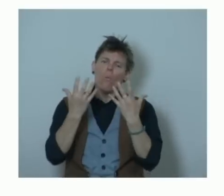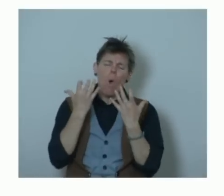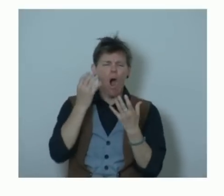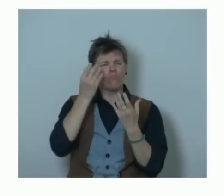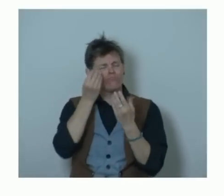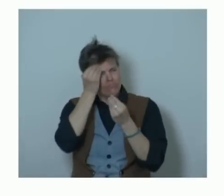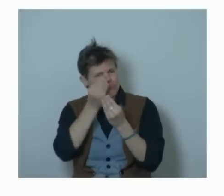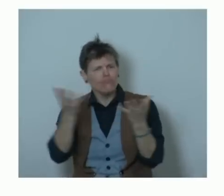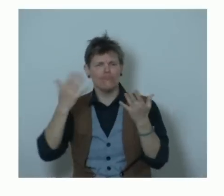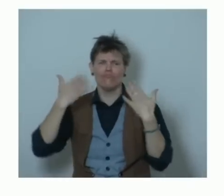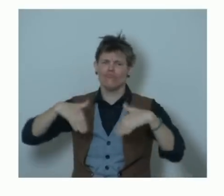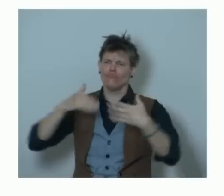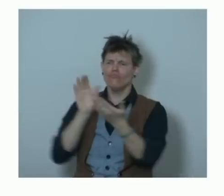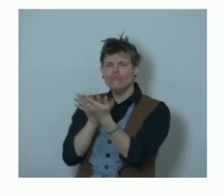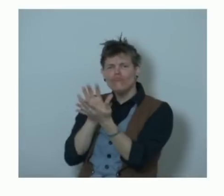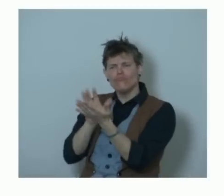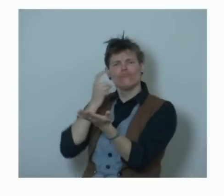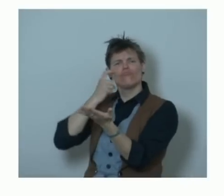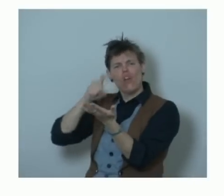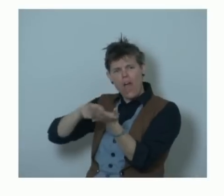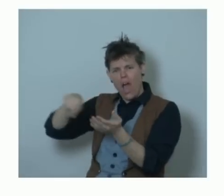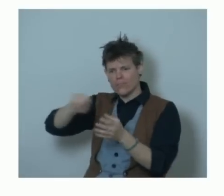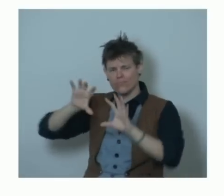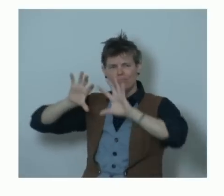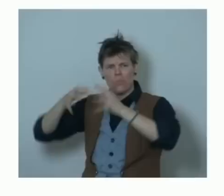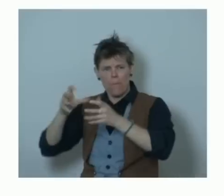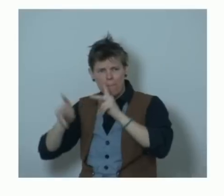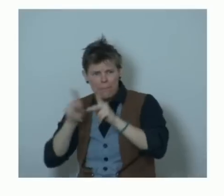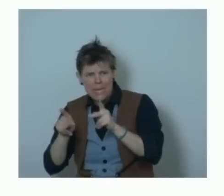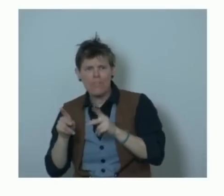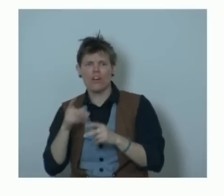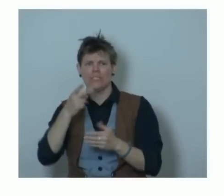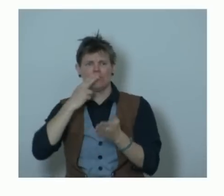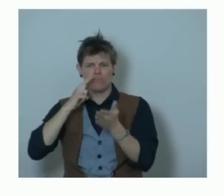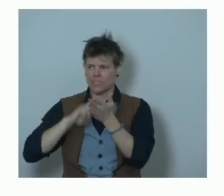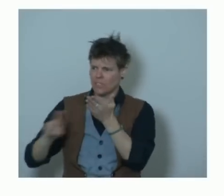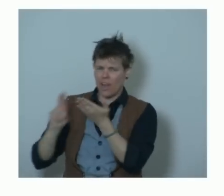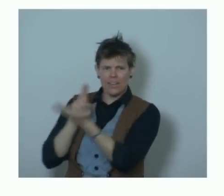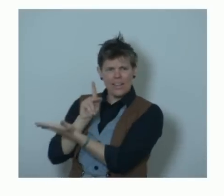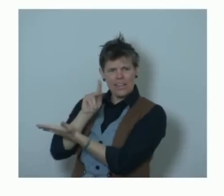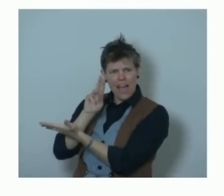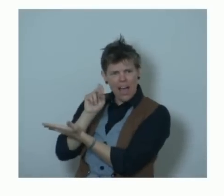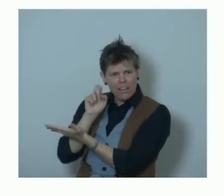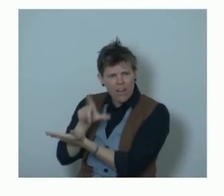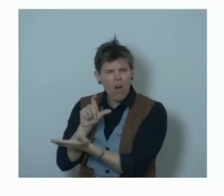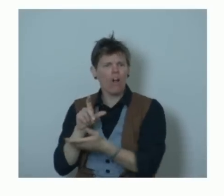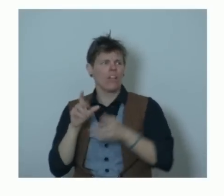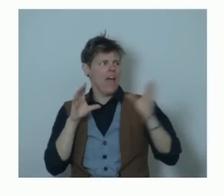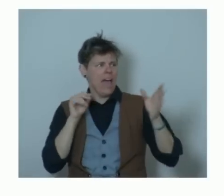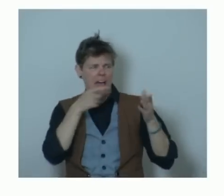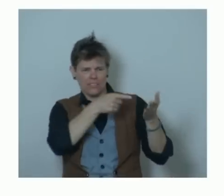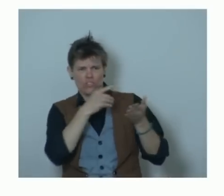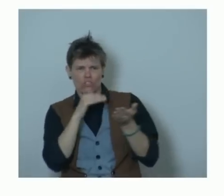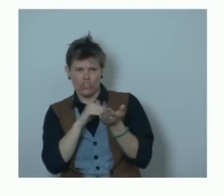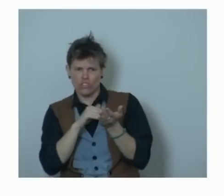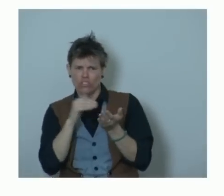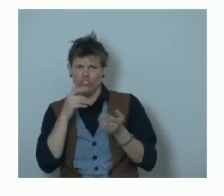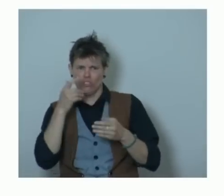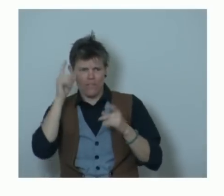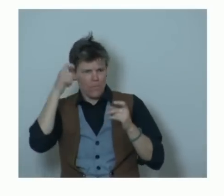first group is our governor and Secretary Kunkel, who've just done an amazing job expanding testing in our state to get